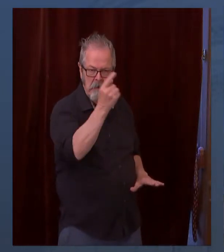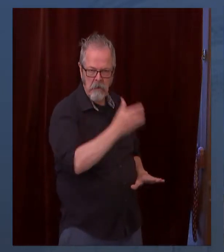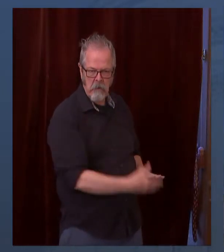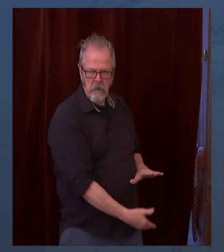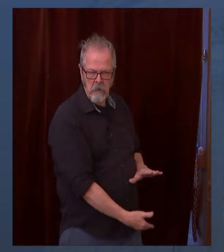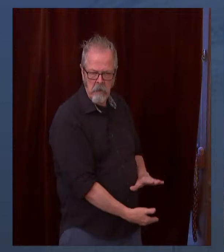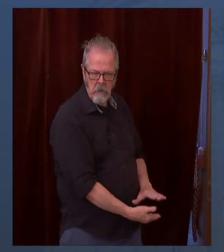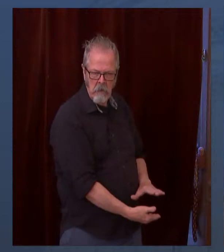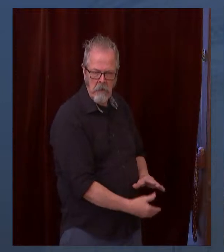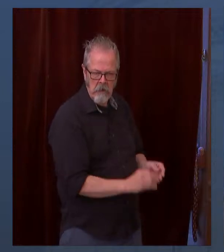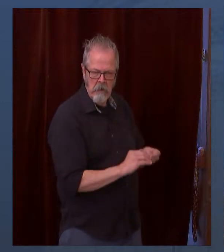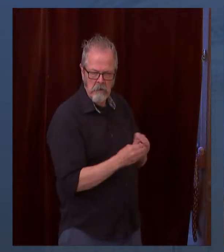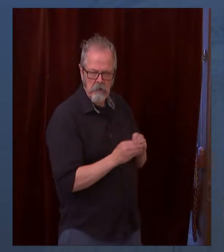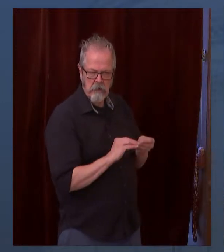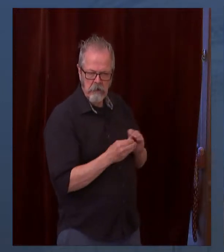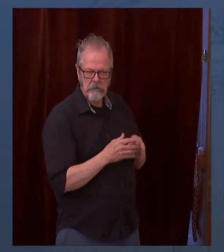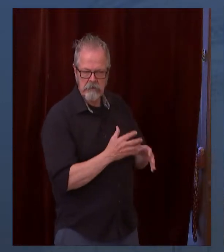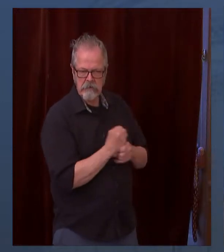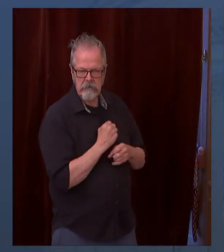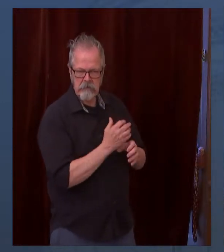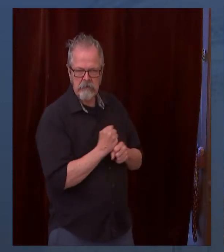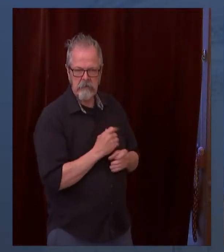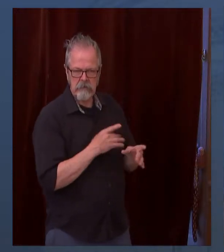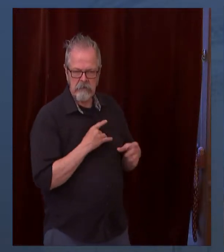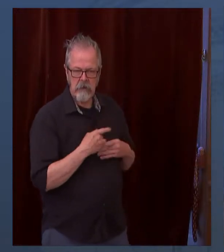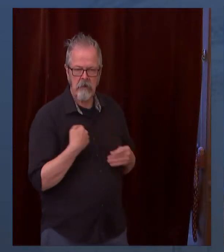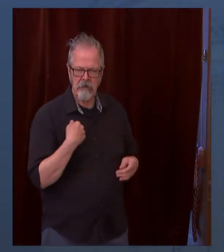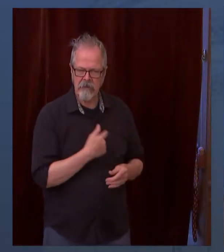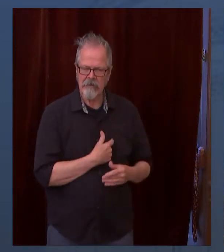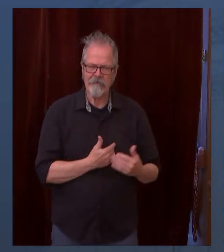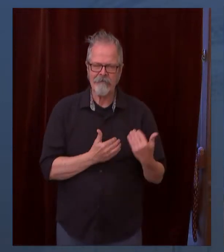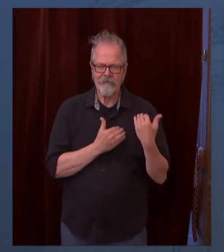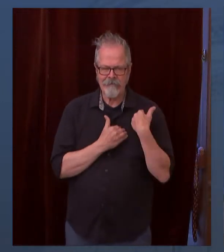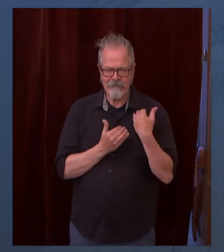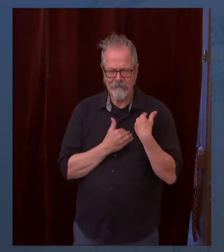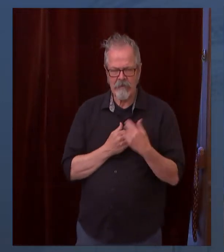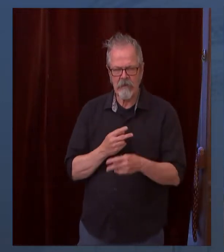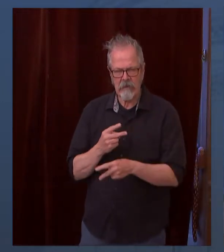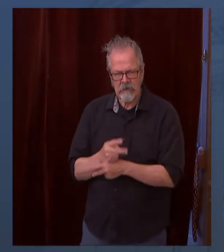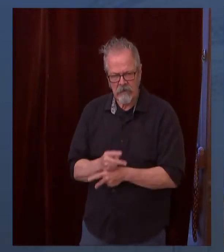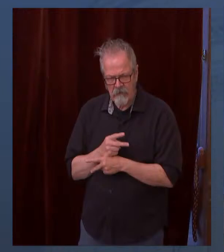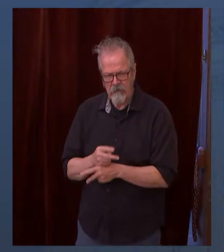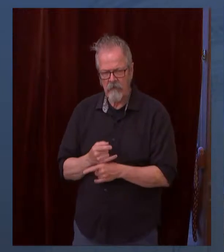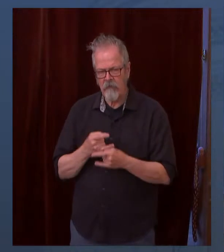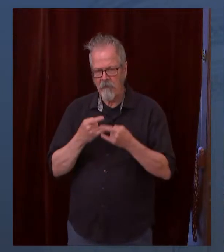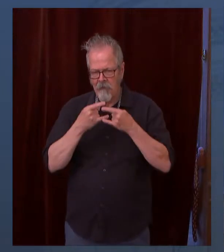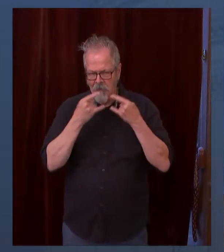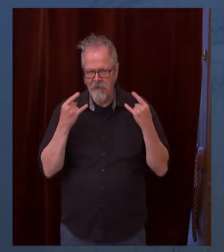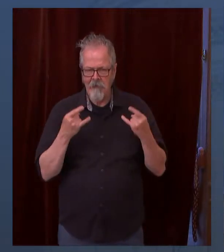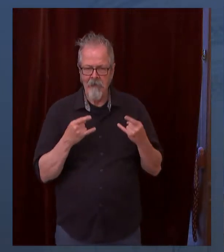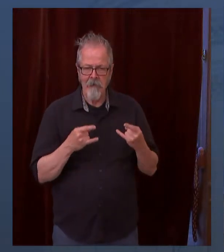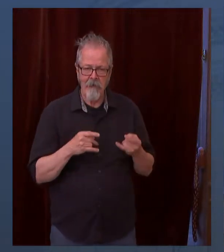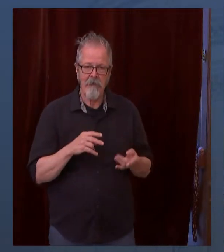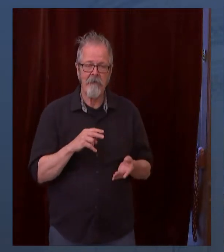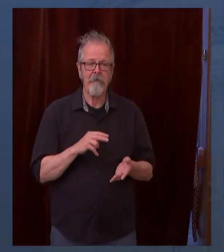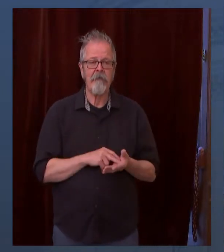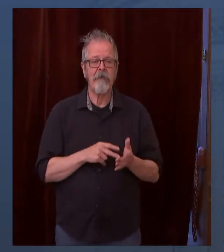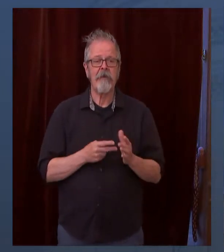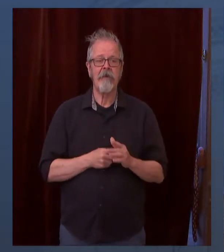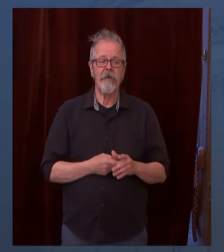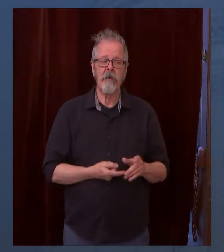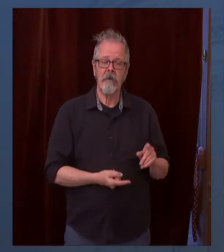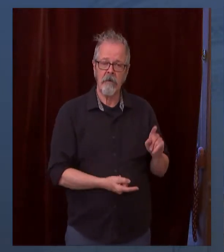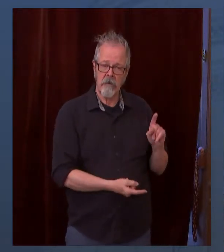getting sick. But as a result, we have a way lesser percentage of our